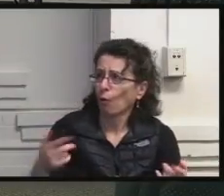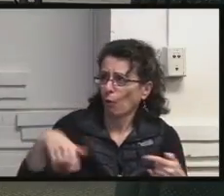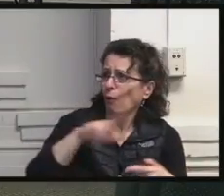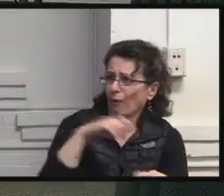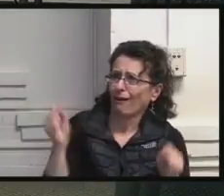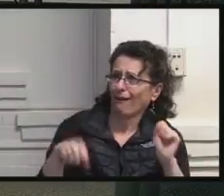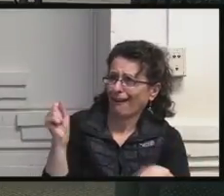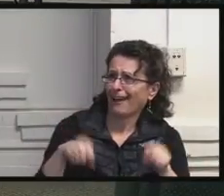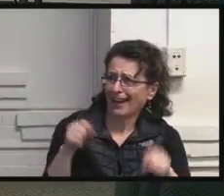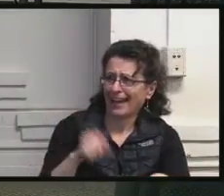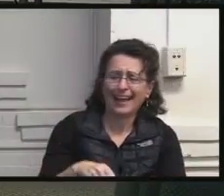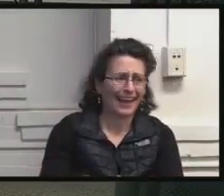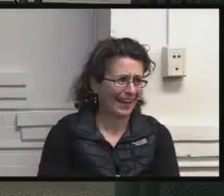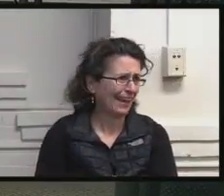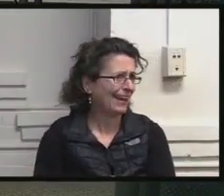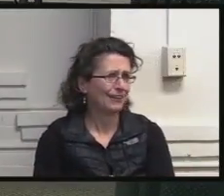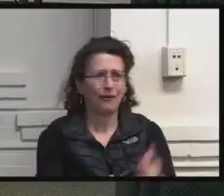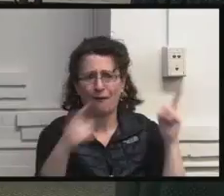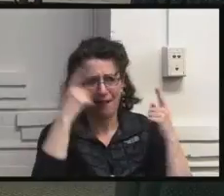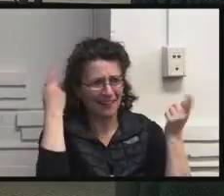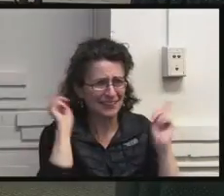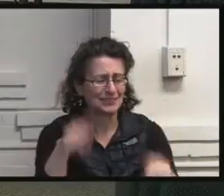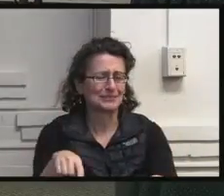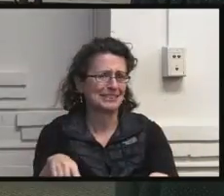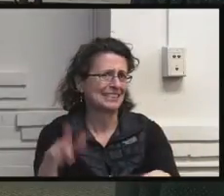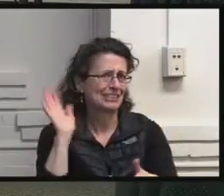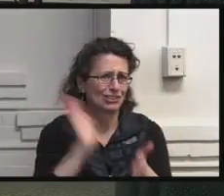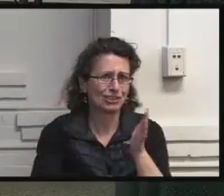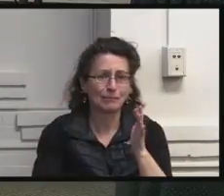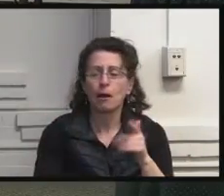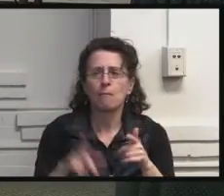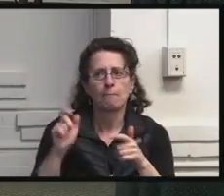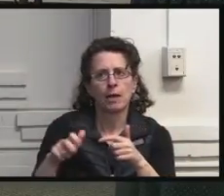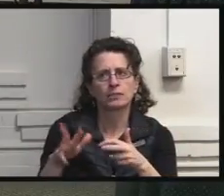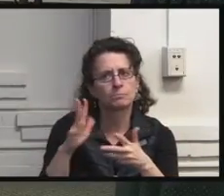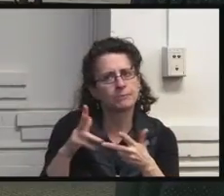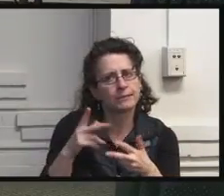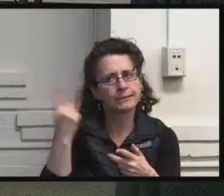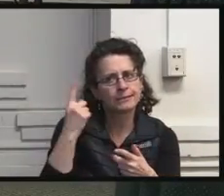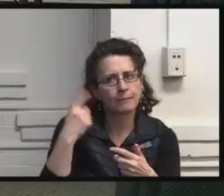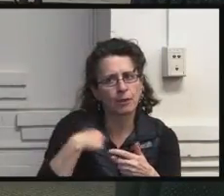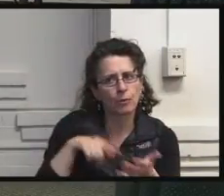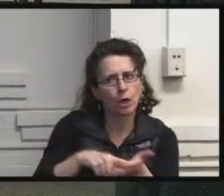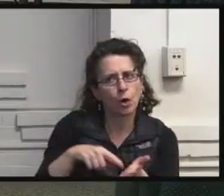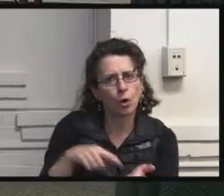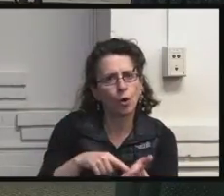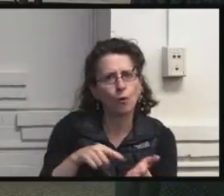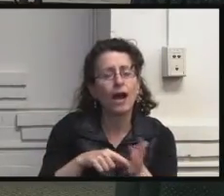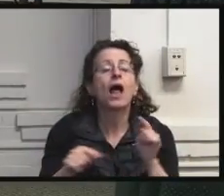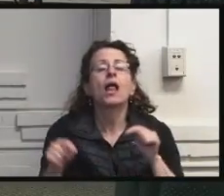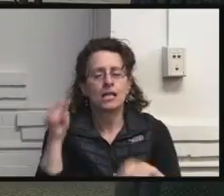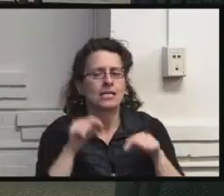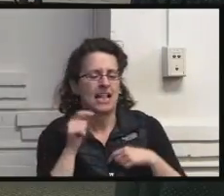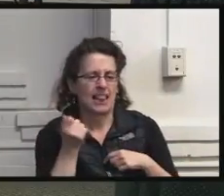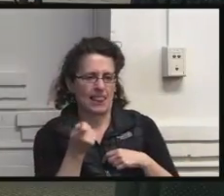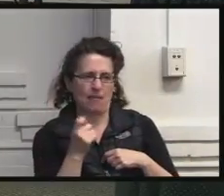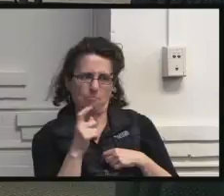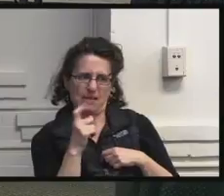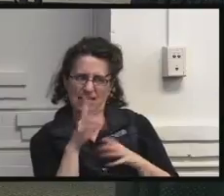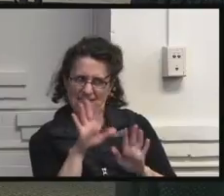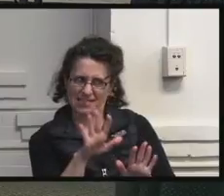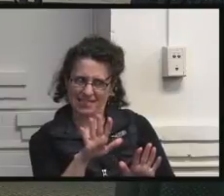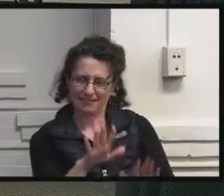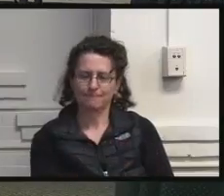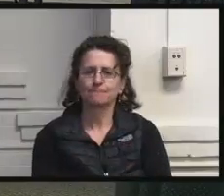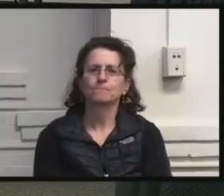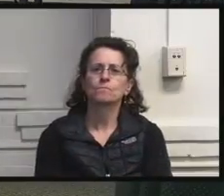ready for a round of applause. There's got to be a catch. There's no, well, actually, go back to that. There is a little bit of a catch. So